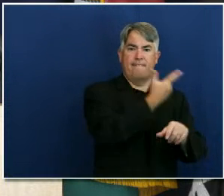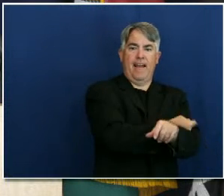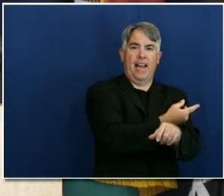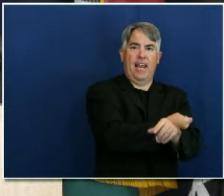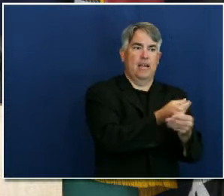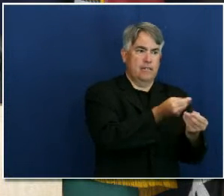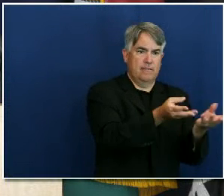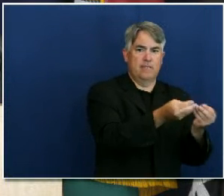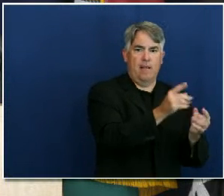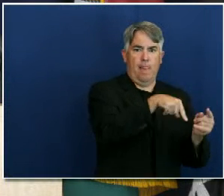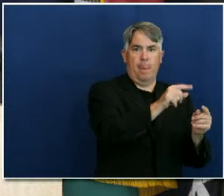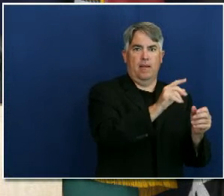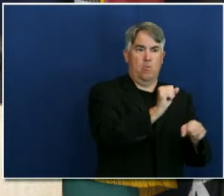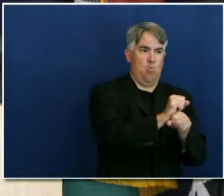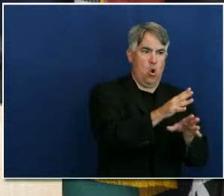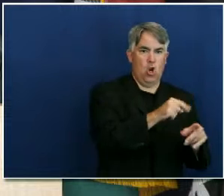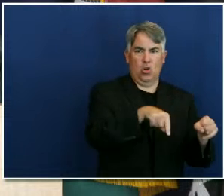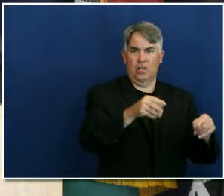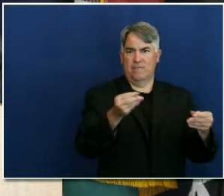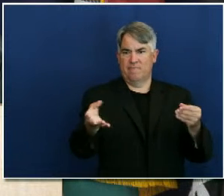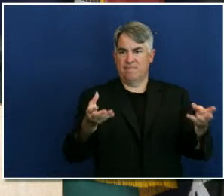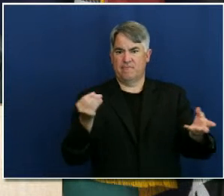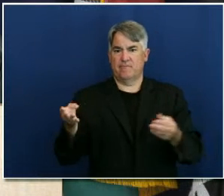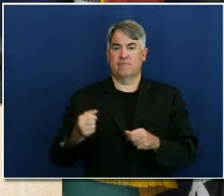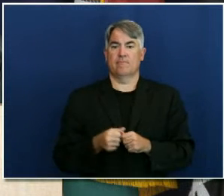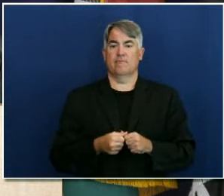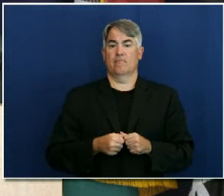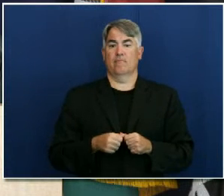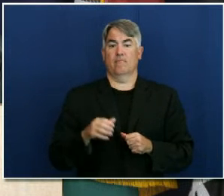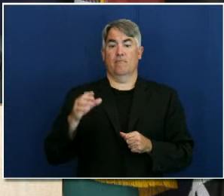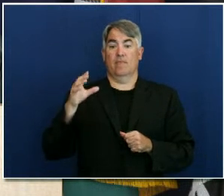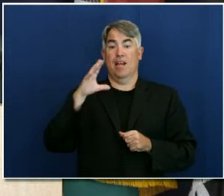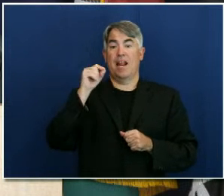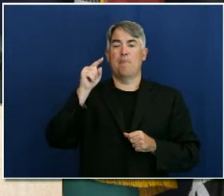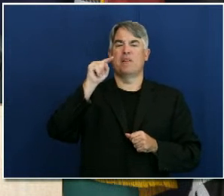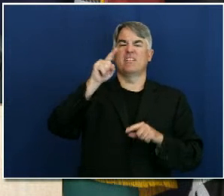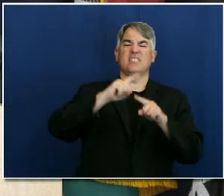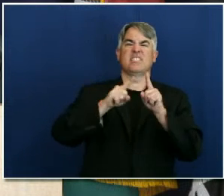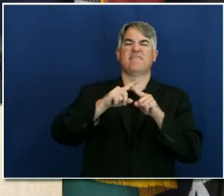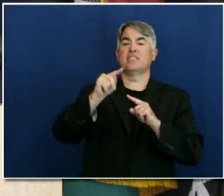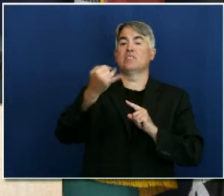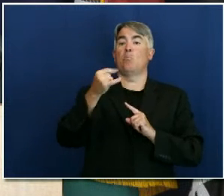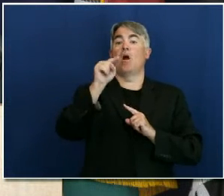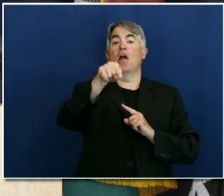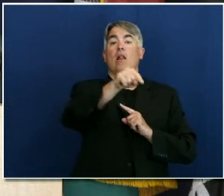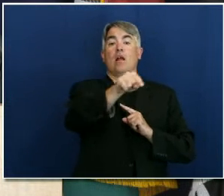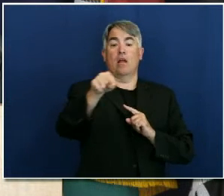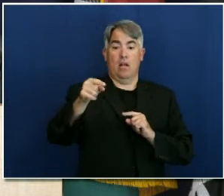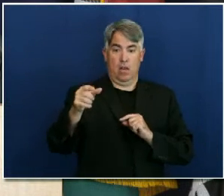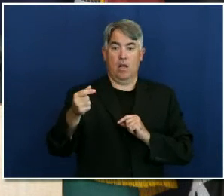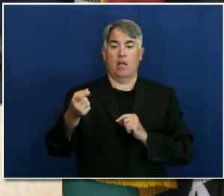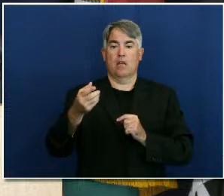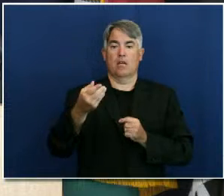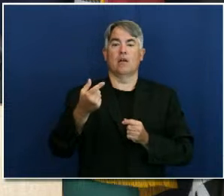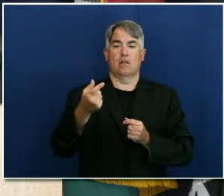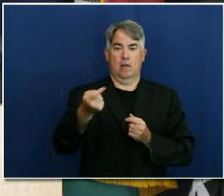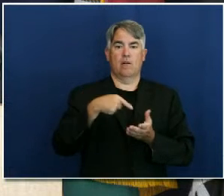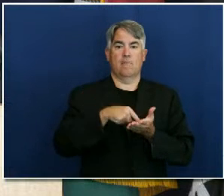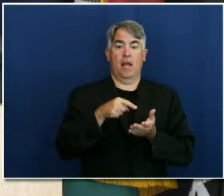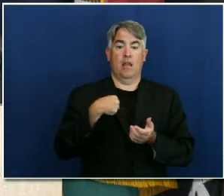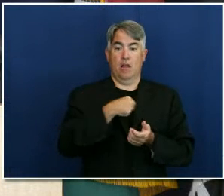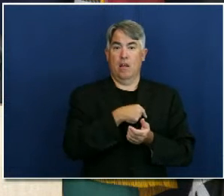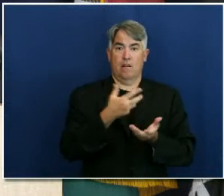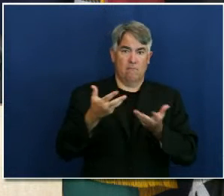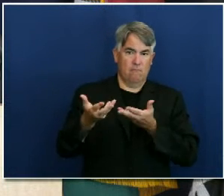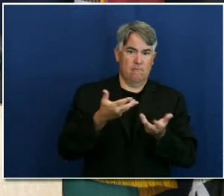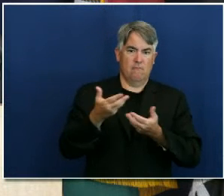actually, the companies in Tijuana are subsidizing the operations piece. As we know, vaccines are at no cost.